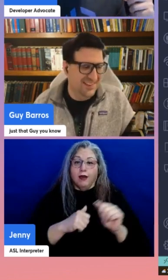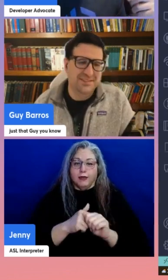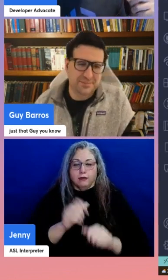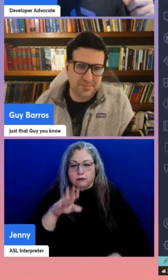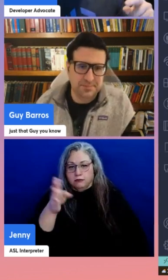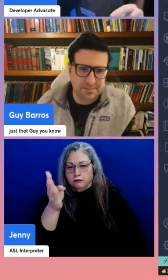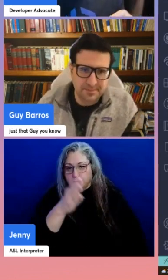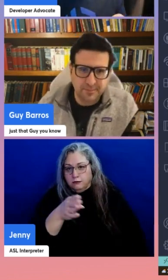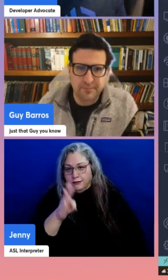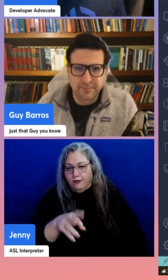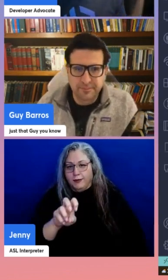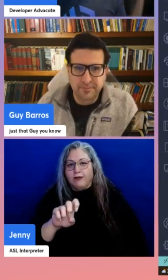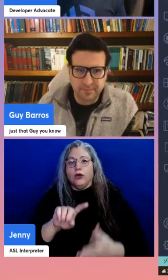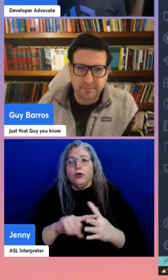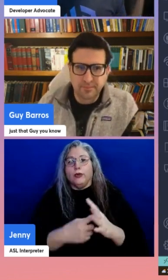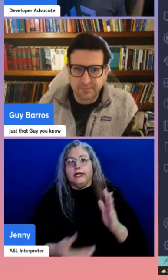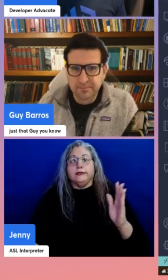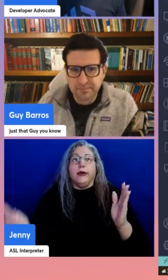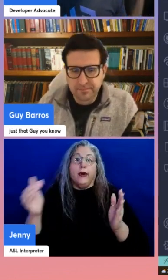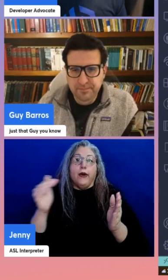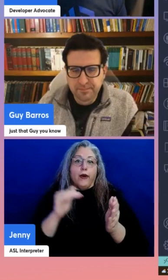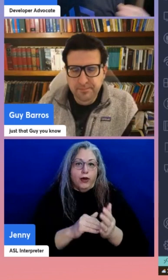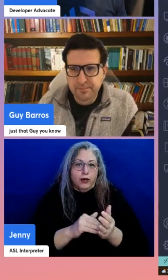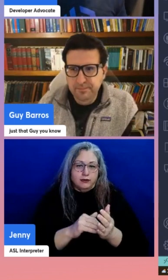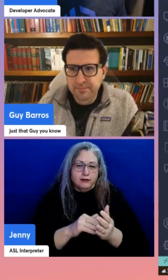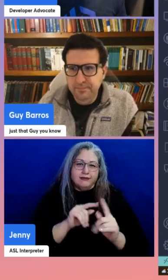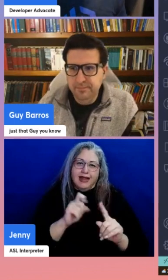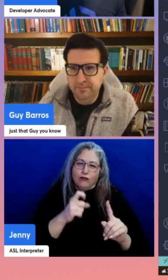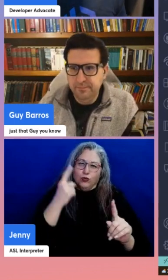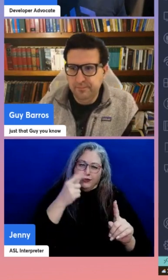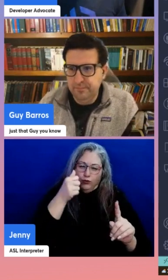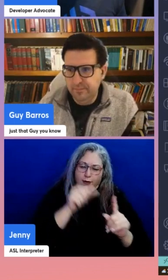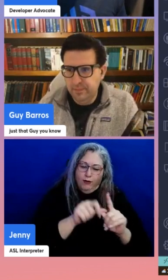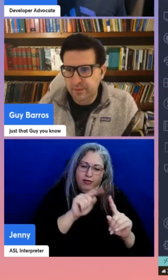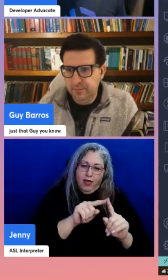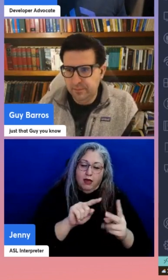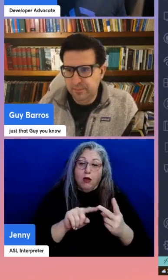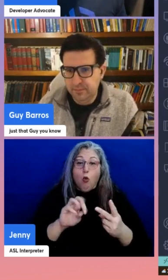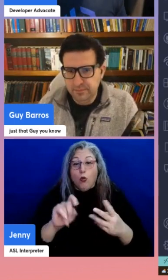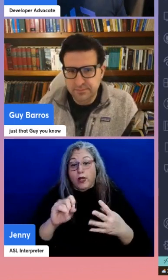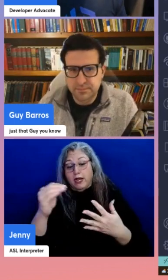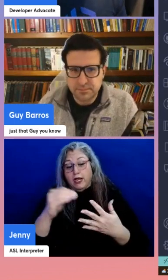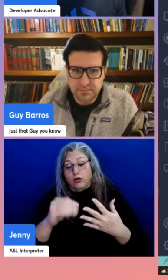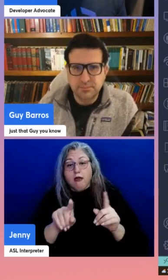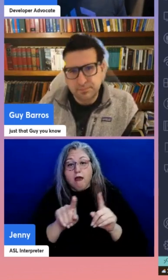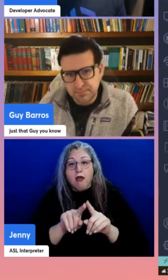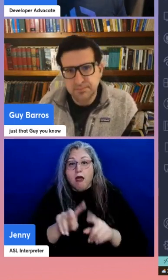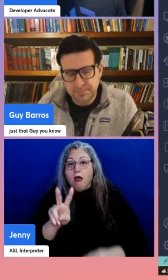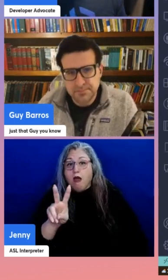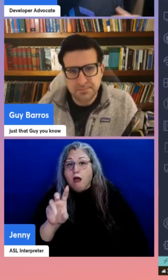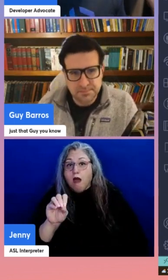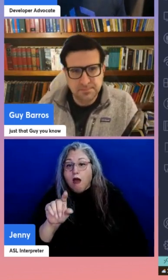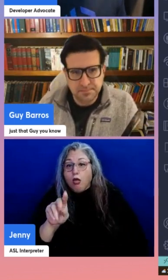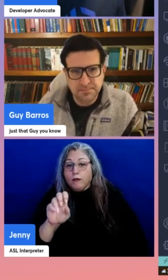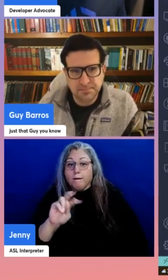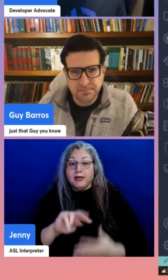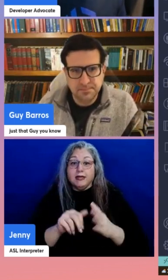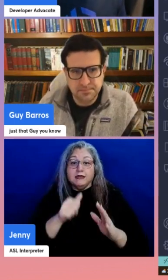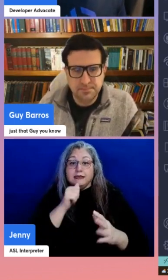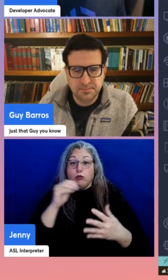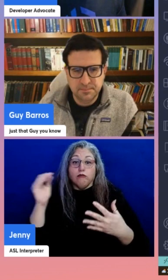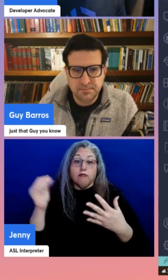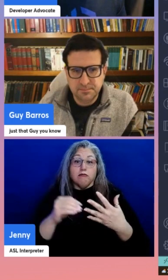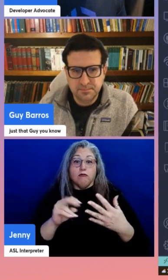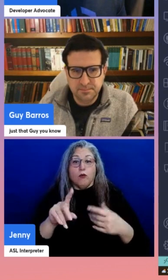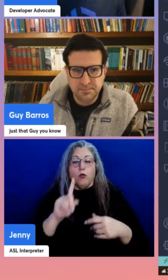restart the pod. So that's one thing to think about. The other thing is you might want to just inject them as a volume. So you can inject the secrets as a volume and it'll just put it